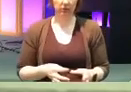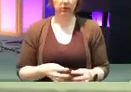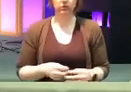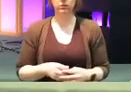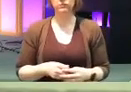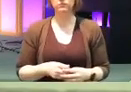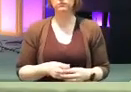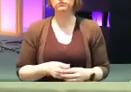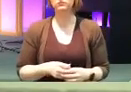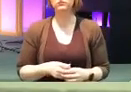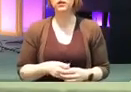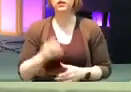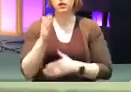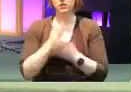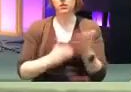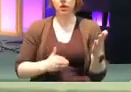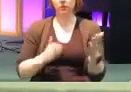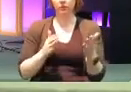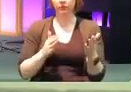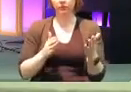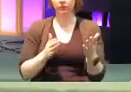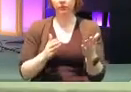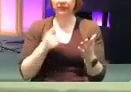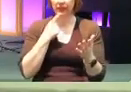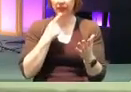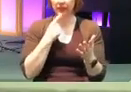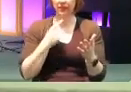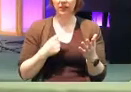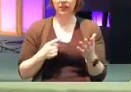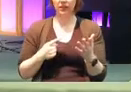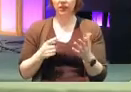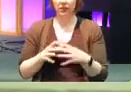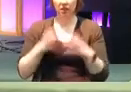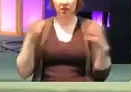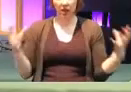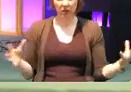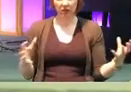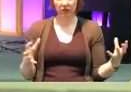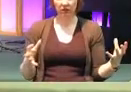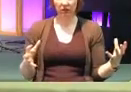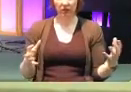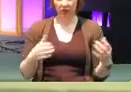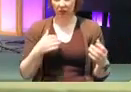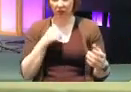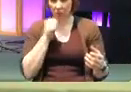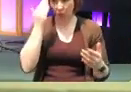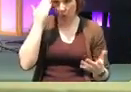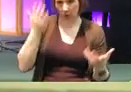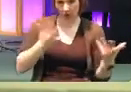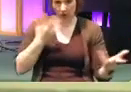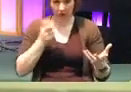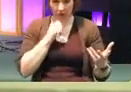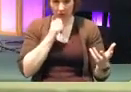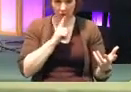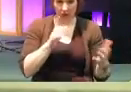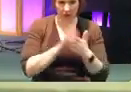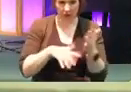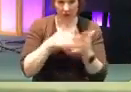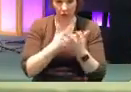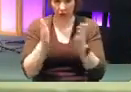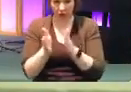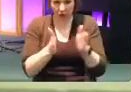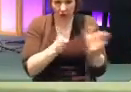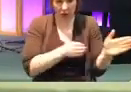And so there's some that would say, you know what, but there's just a lot of unpredictability, and some have been in those